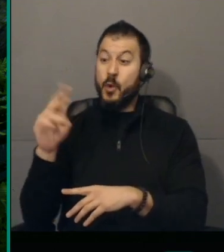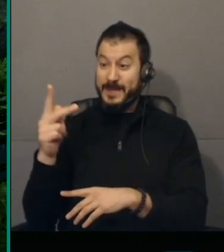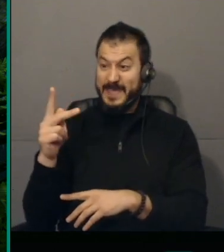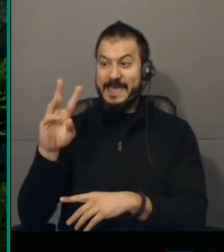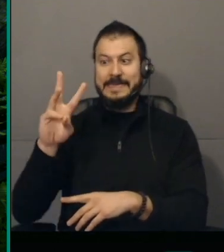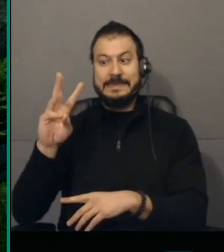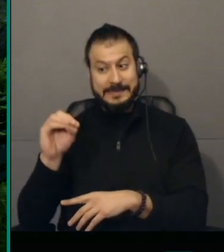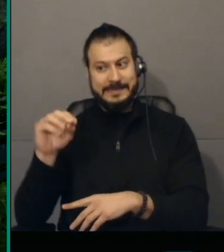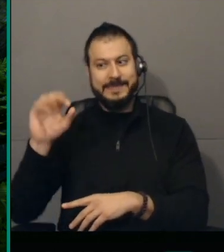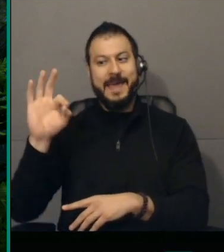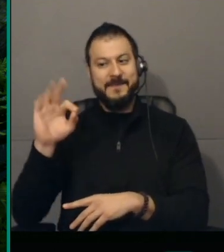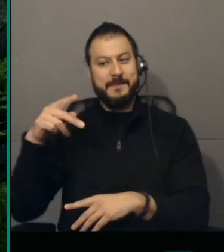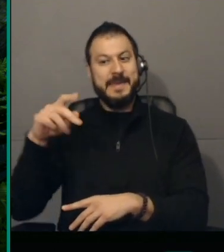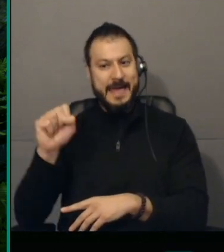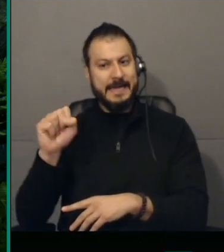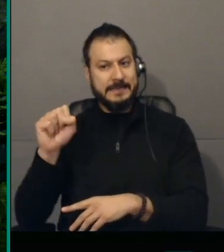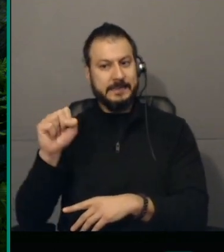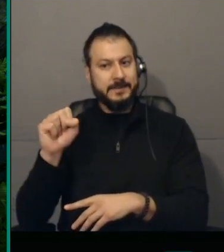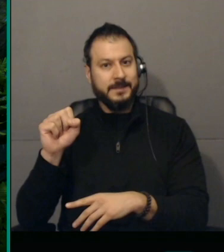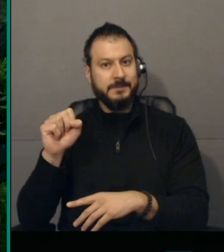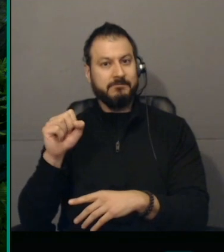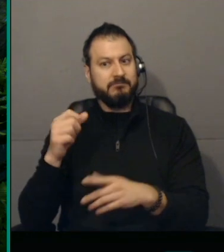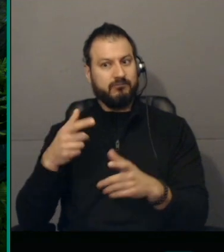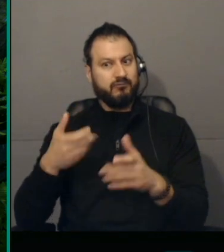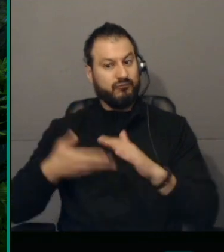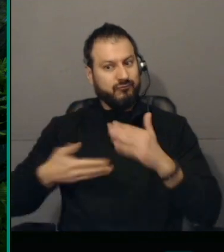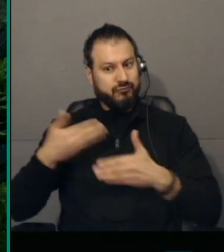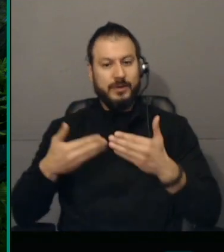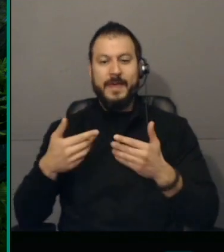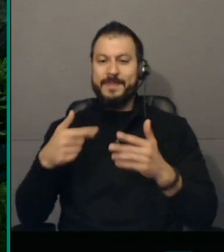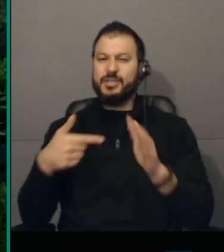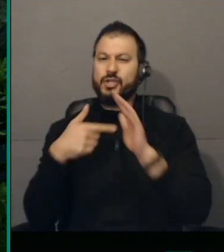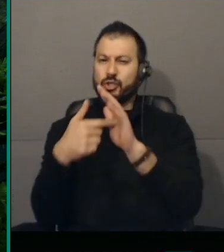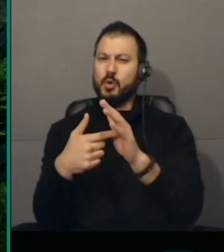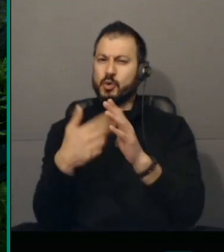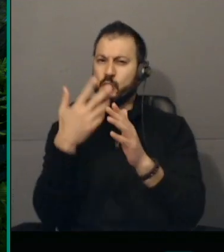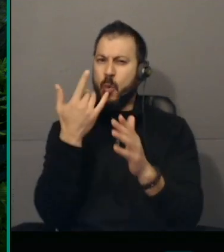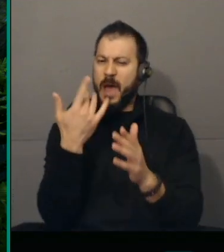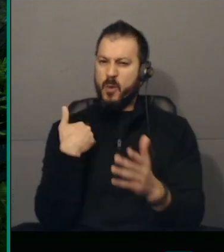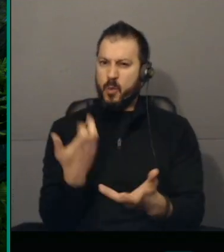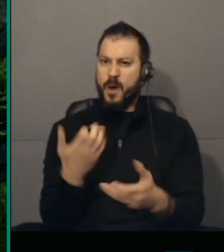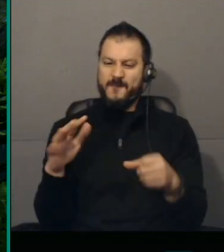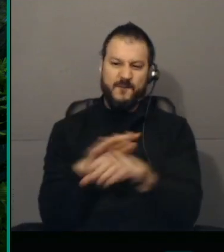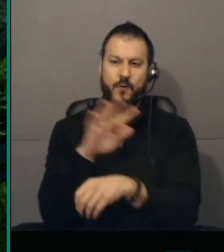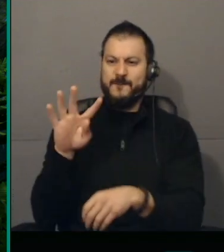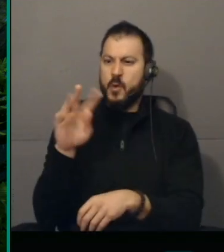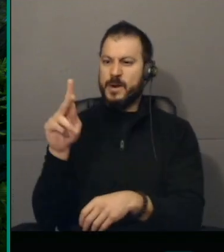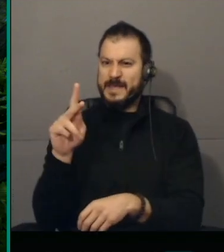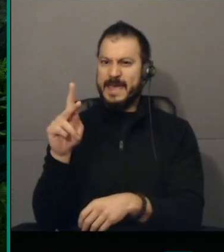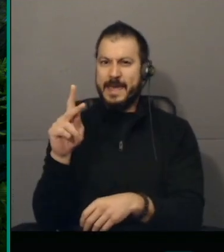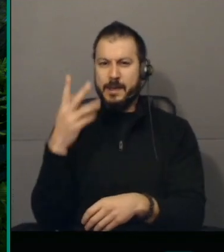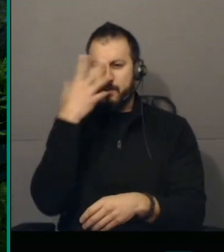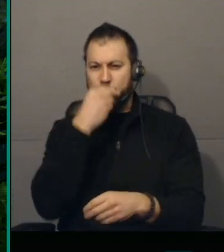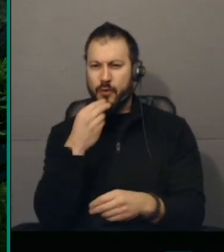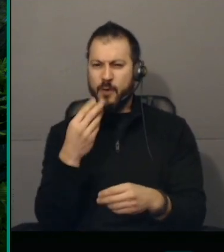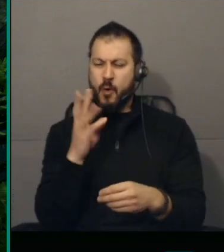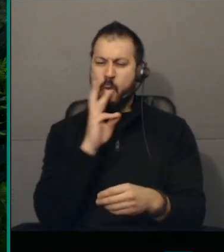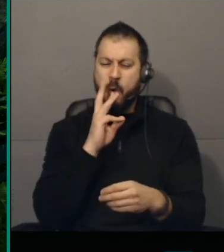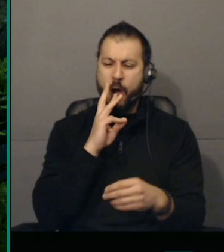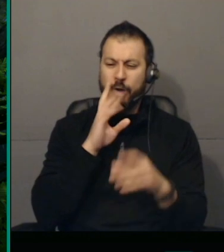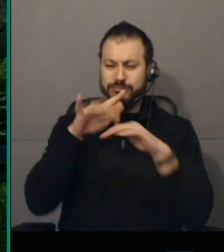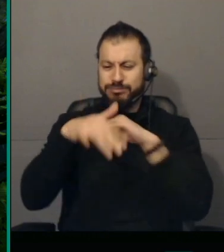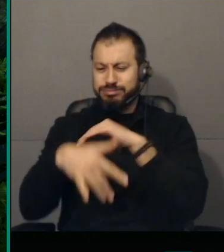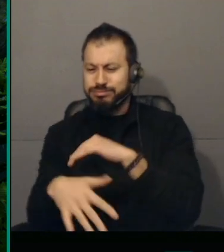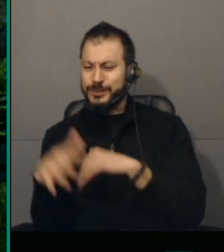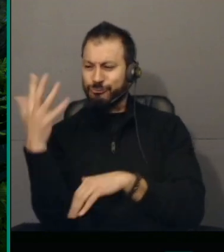FPS. And to me, this scene really represents why we want full 4K. There's just so much great water and foliage detail that benefits